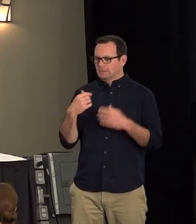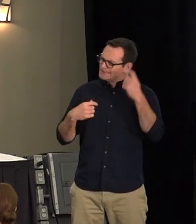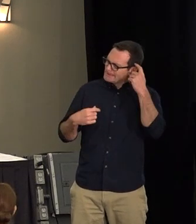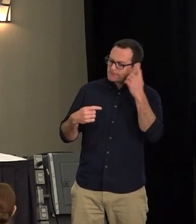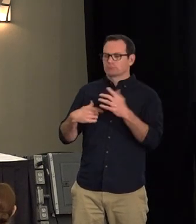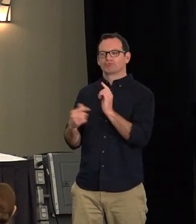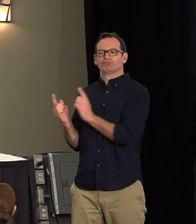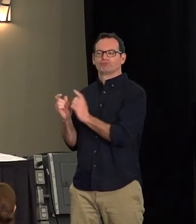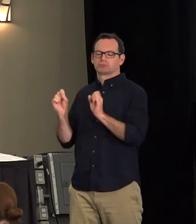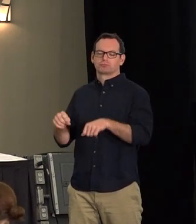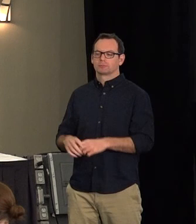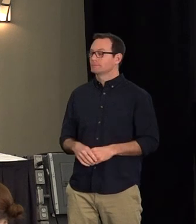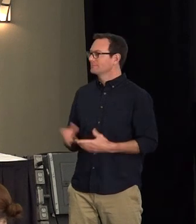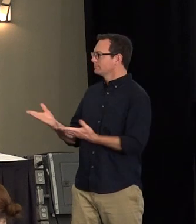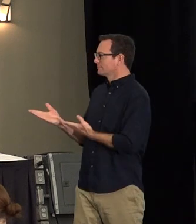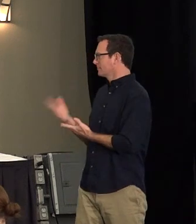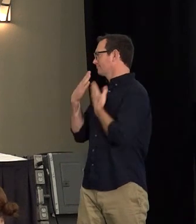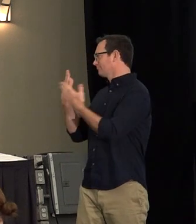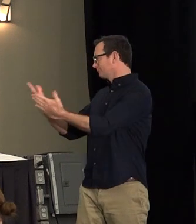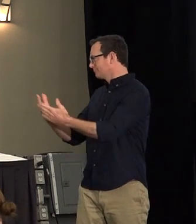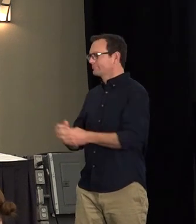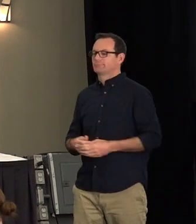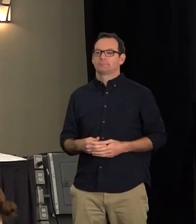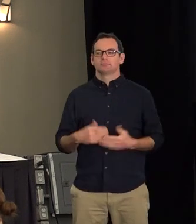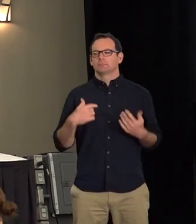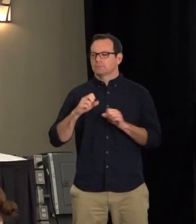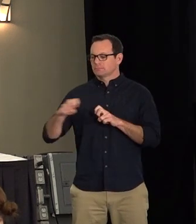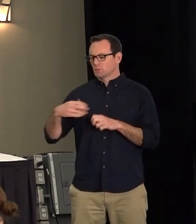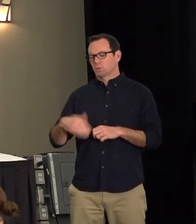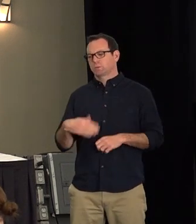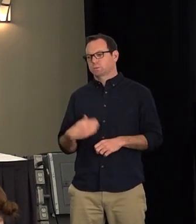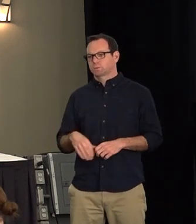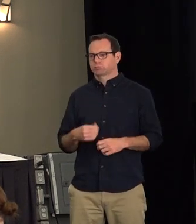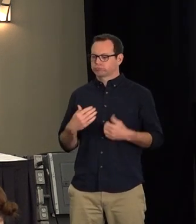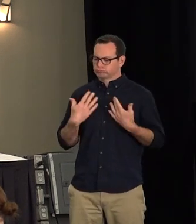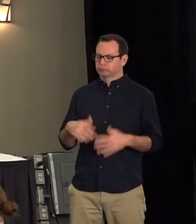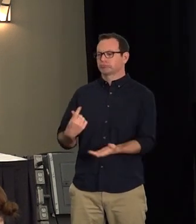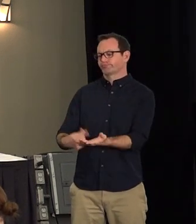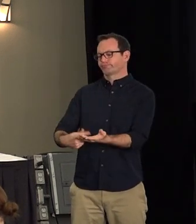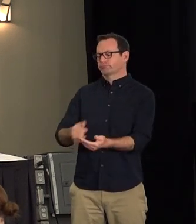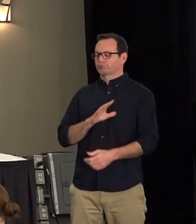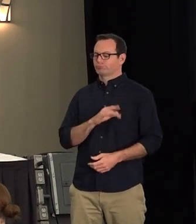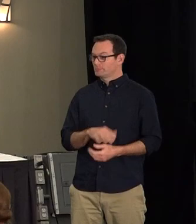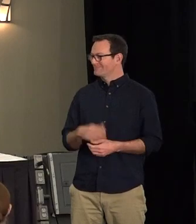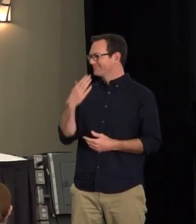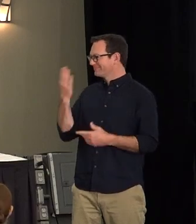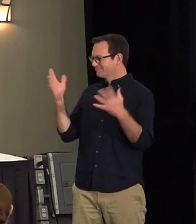them. I want to thank the panel. It was a great session. Thank you all for participating in the discussion. Thank you. Thank you.